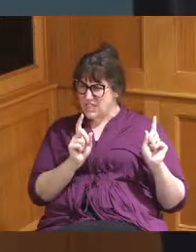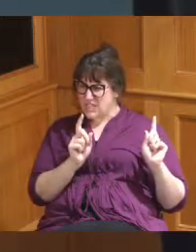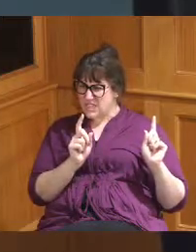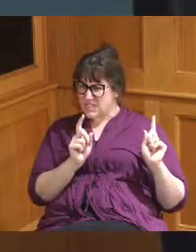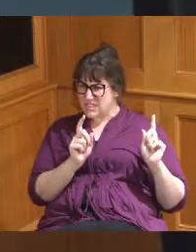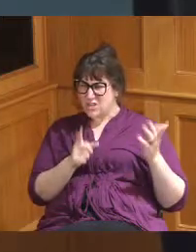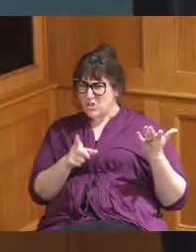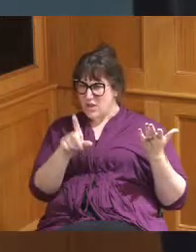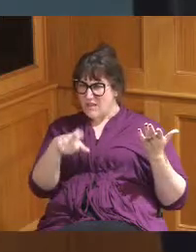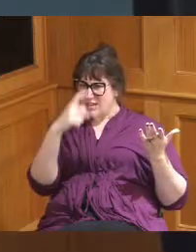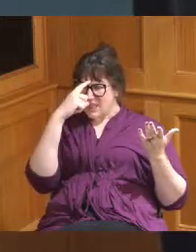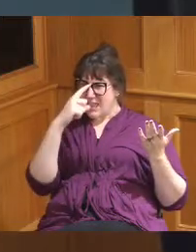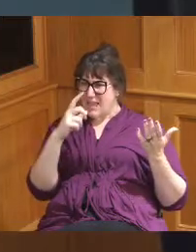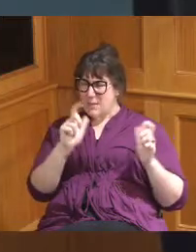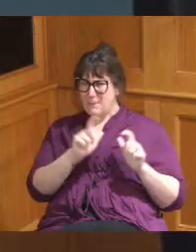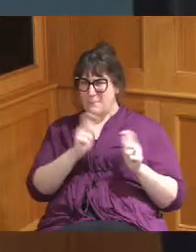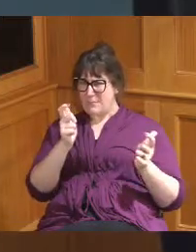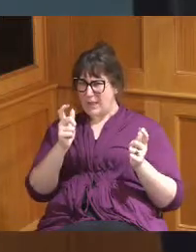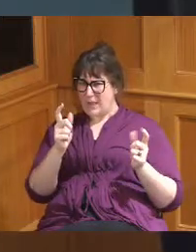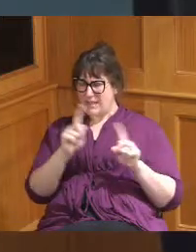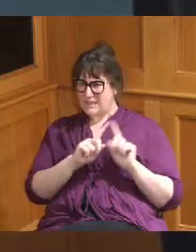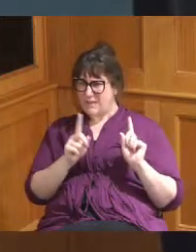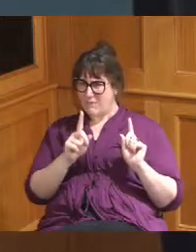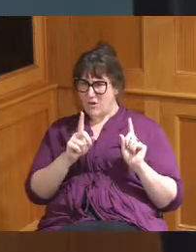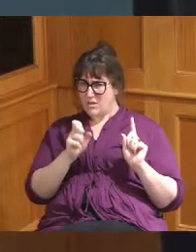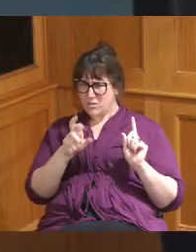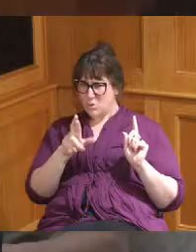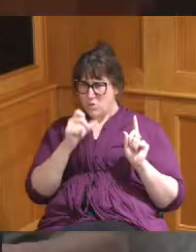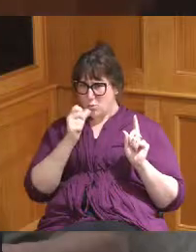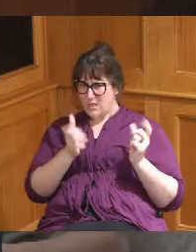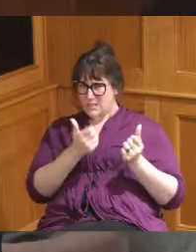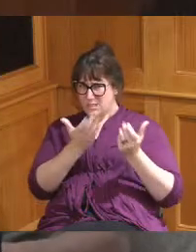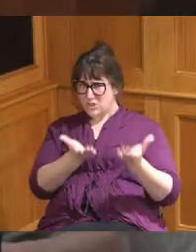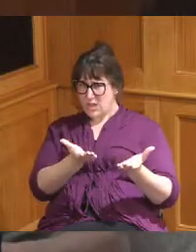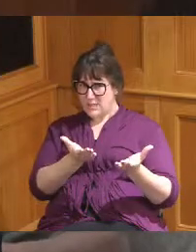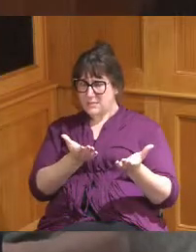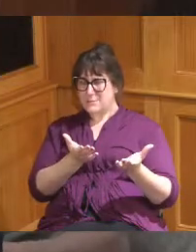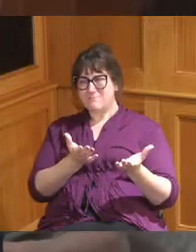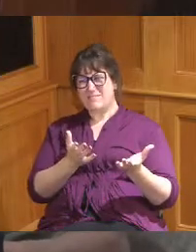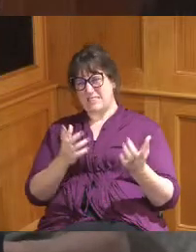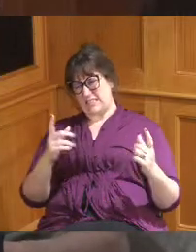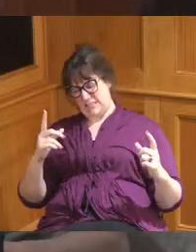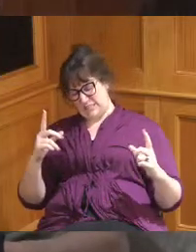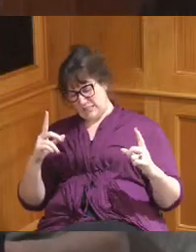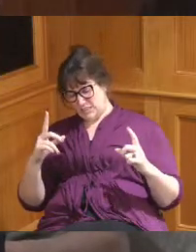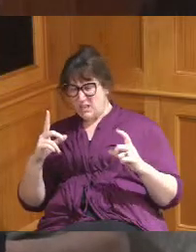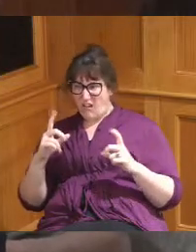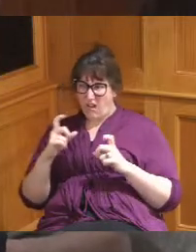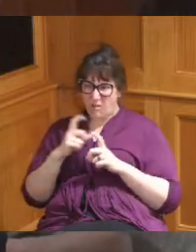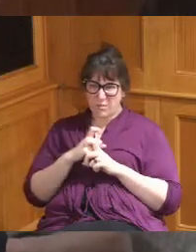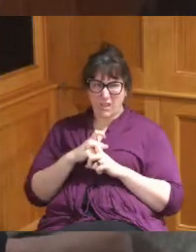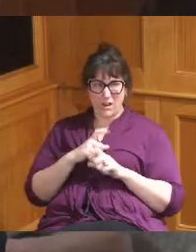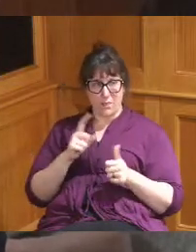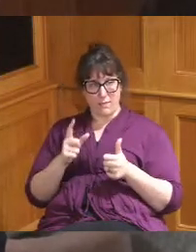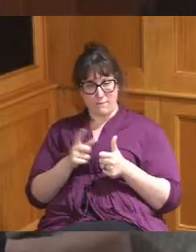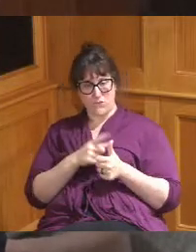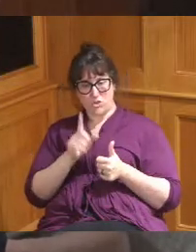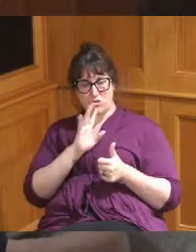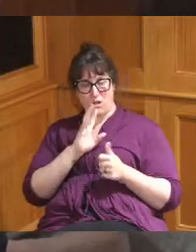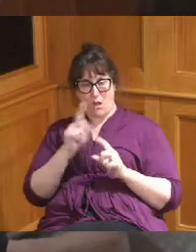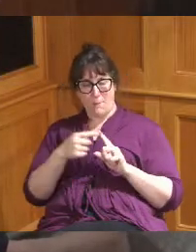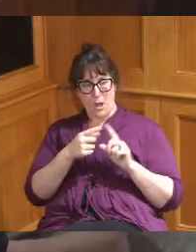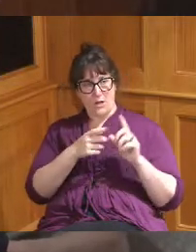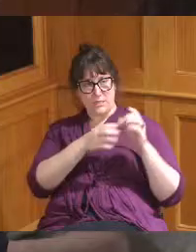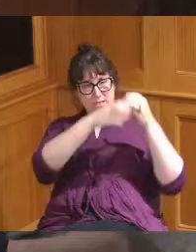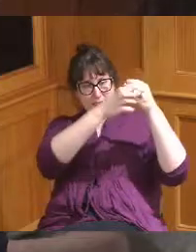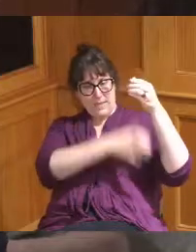must think it's going to make a big difference or you wouldn't be doing it. So it's complicated. So the first one we were talking about is downspout